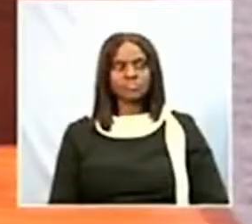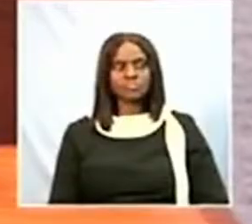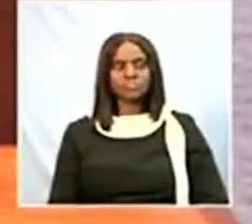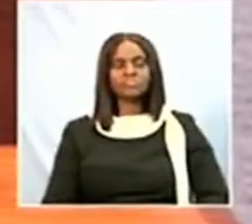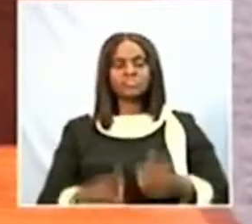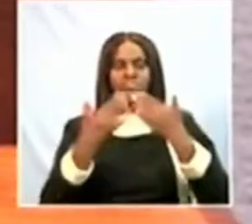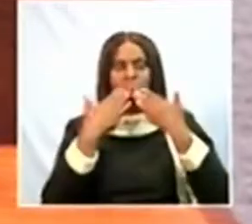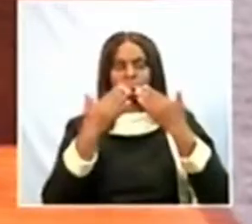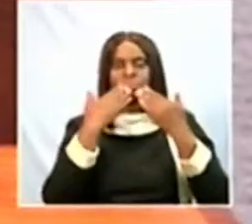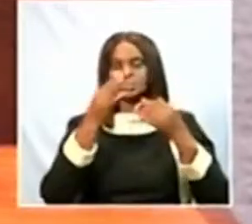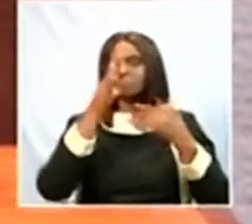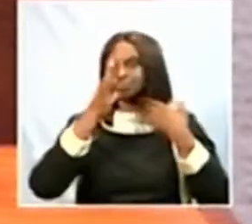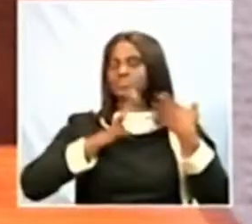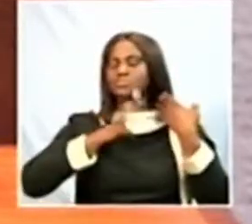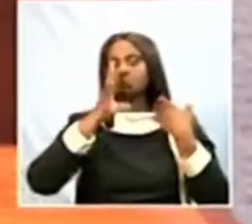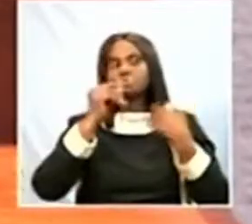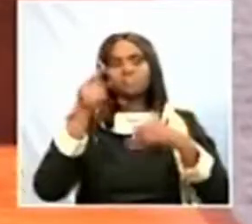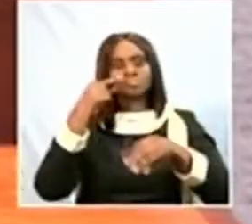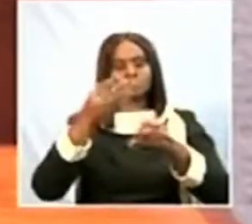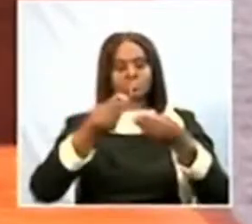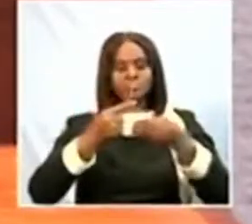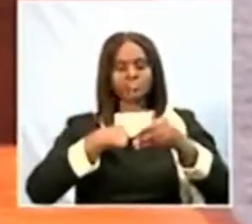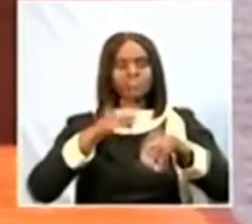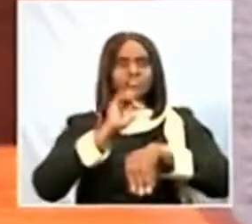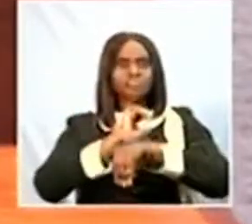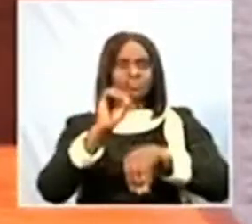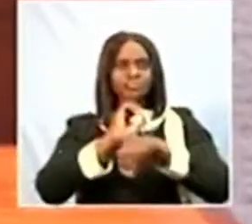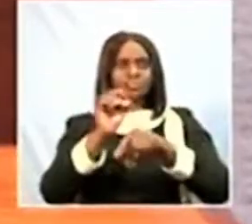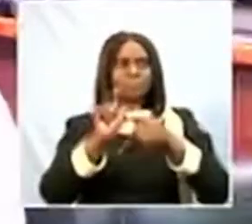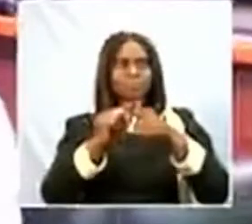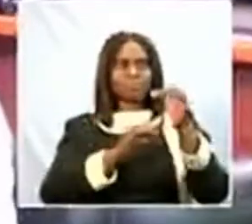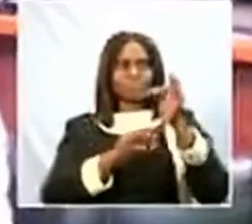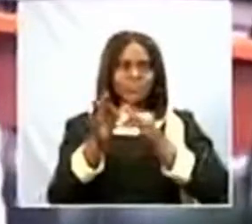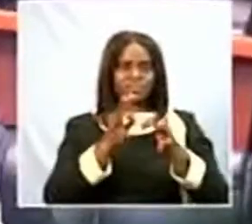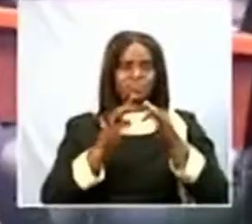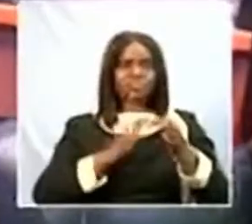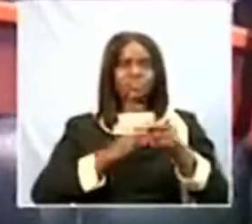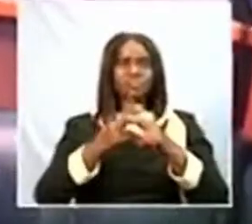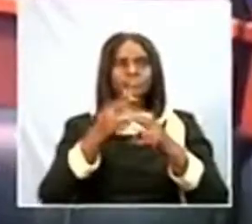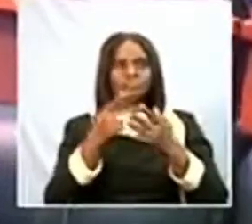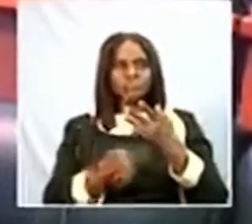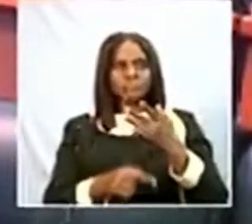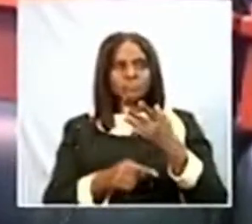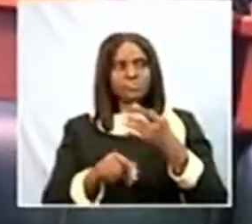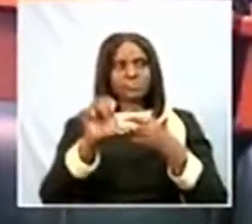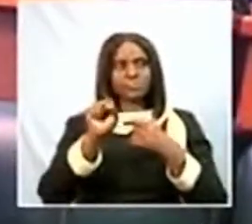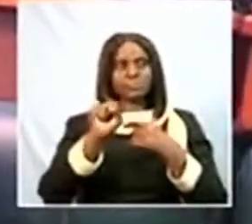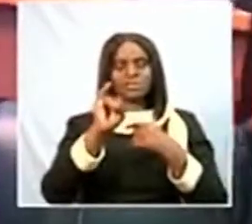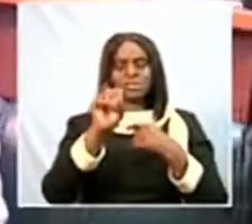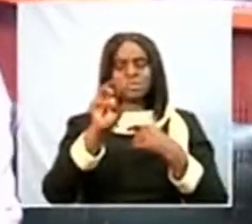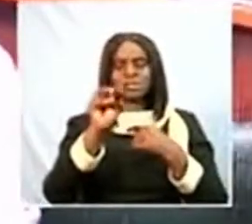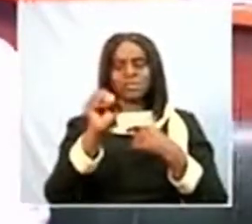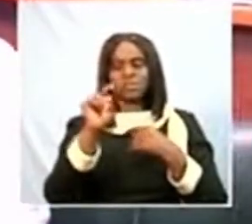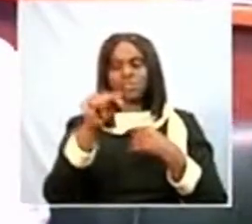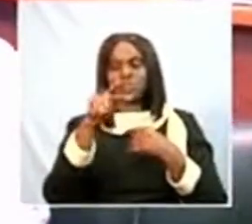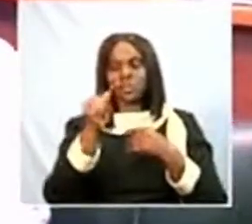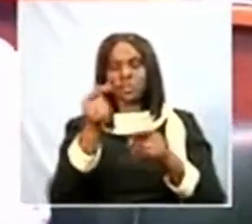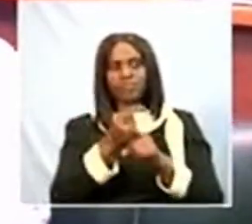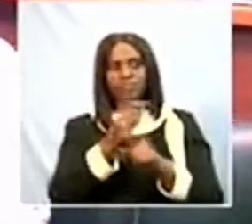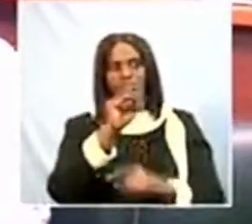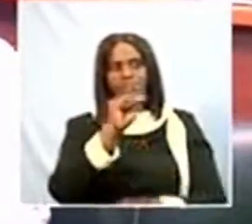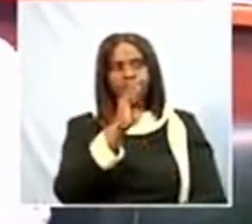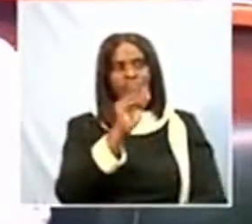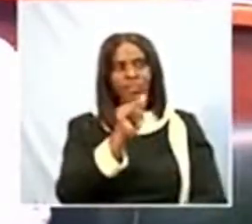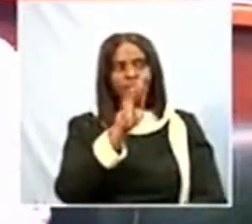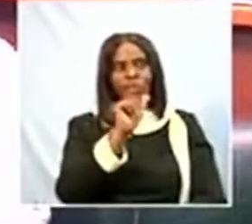Thank you, Madam Speaker, for giving me this opportunity to lay down my views. My name is Honorable Simonga Bubala from Babala constituency.